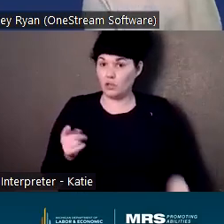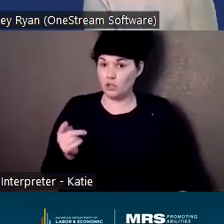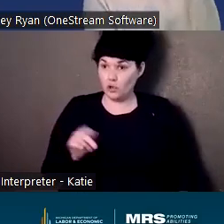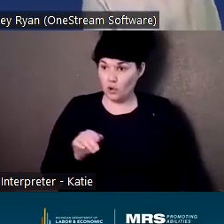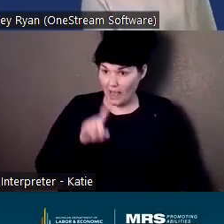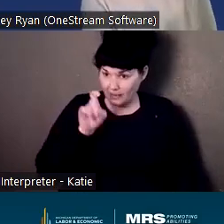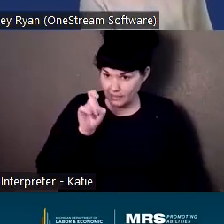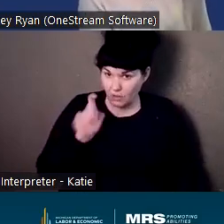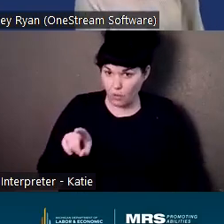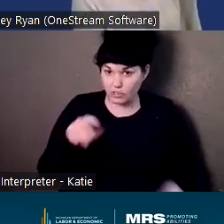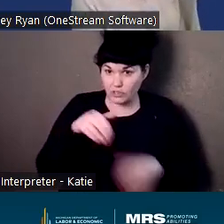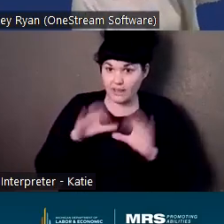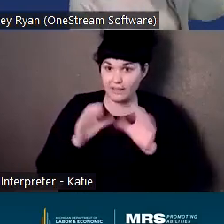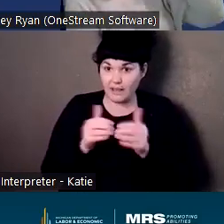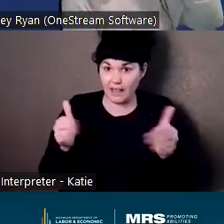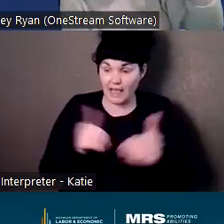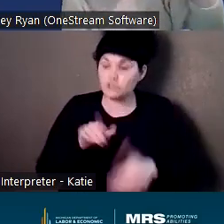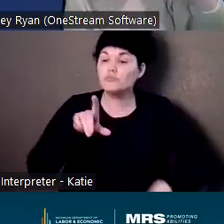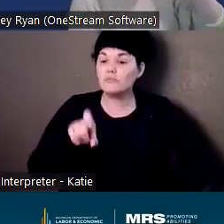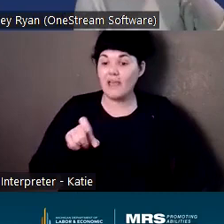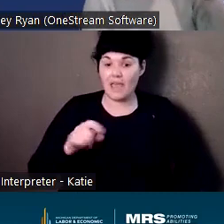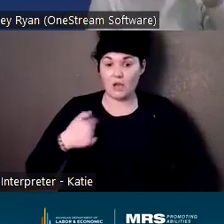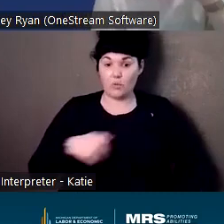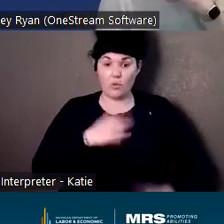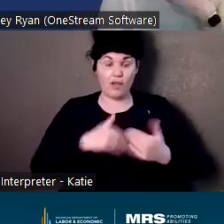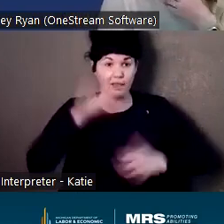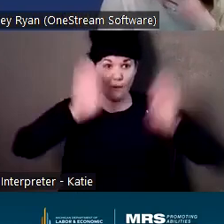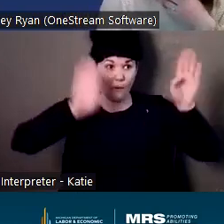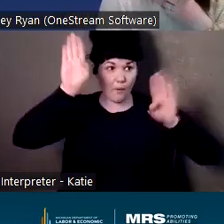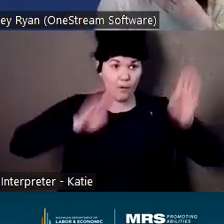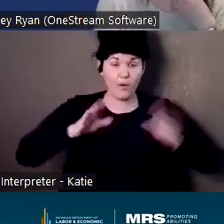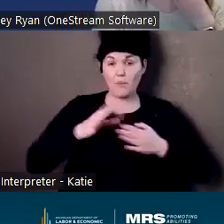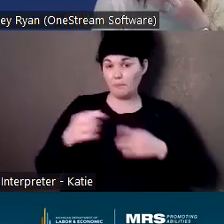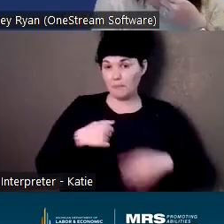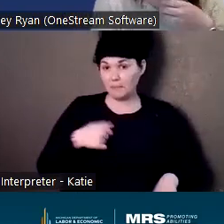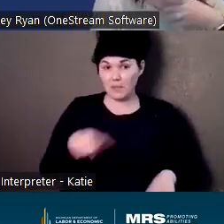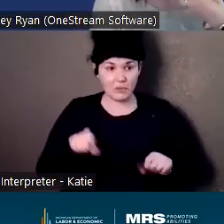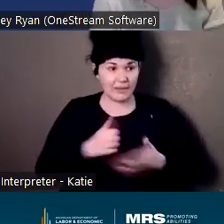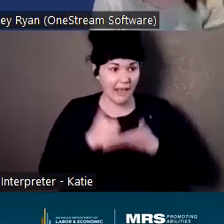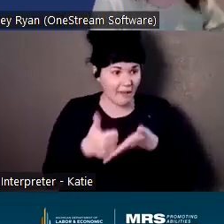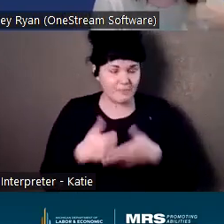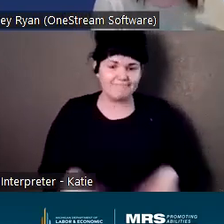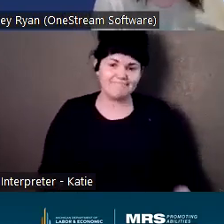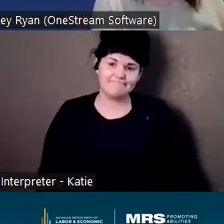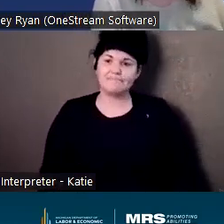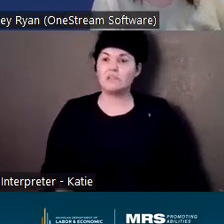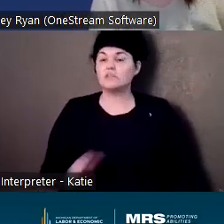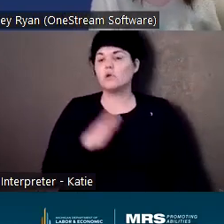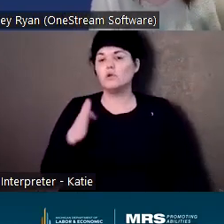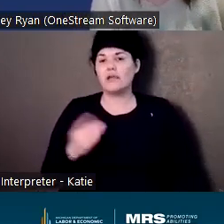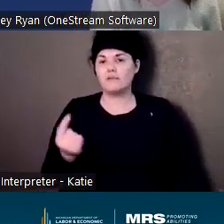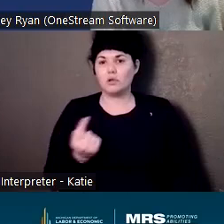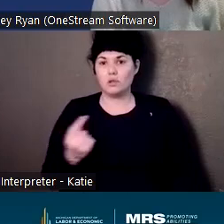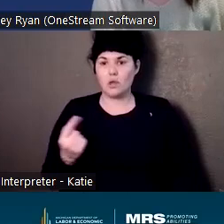like, oh, pick me, like, I'll help you. You need help? Okay, let's do this. So you're never alone. And the nice thing is we're all